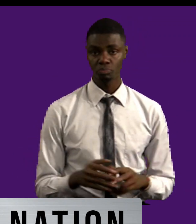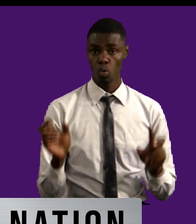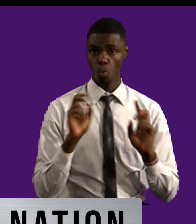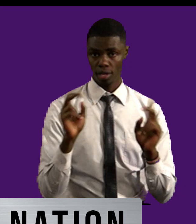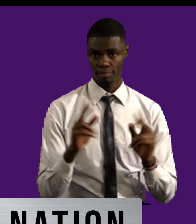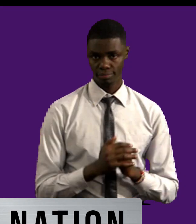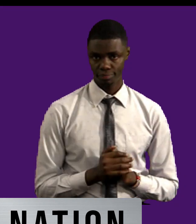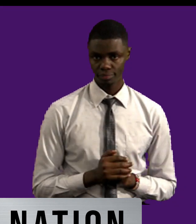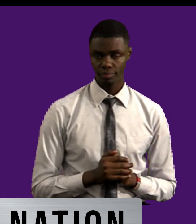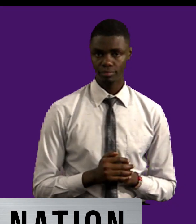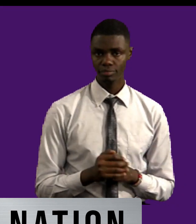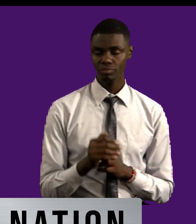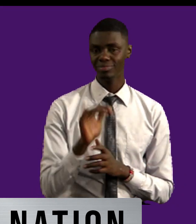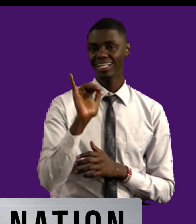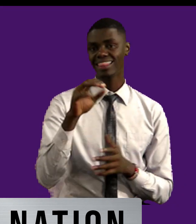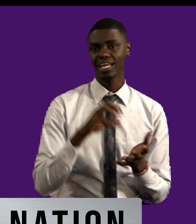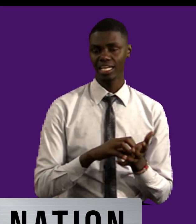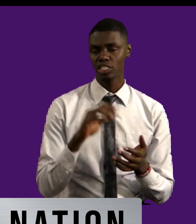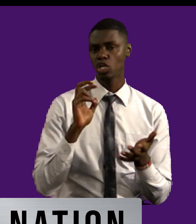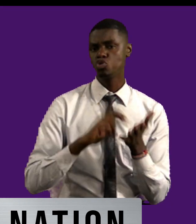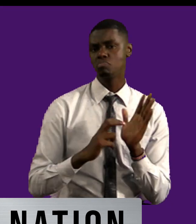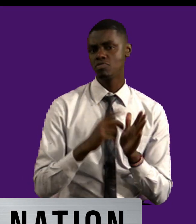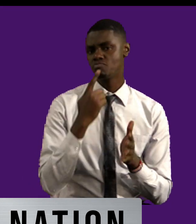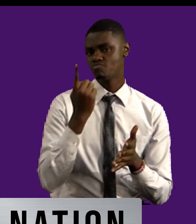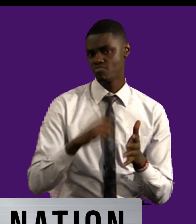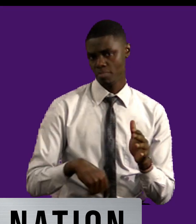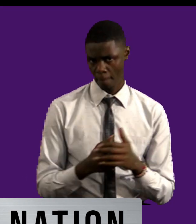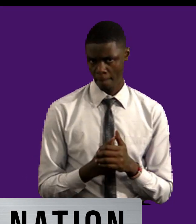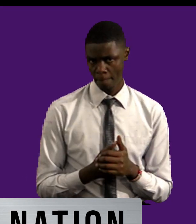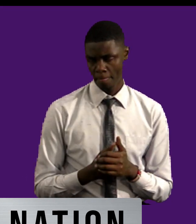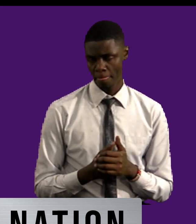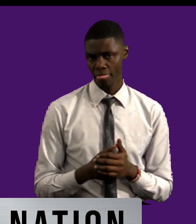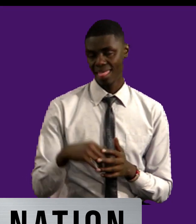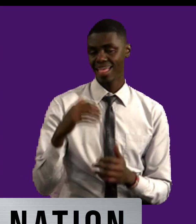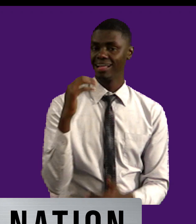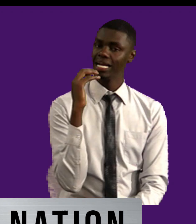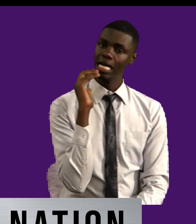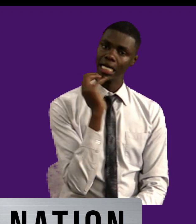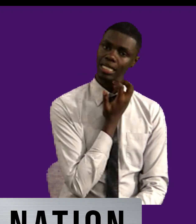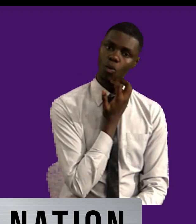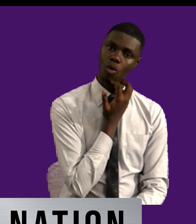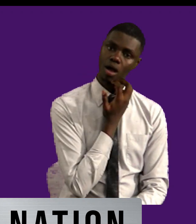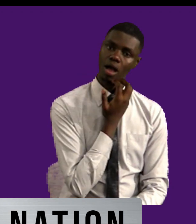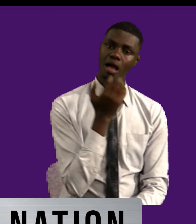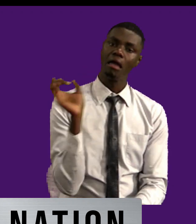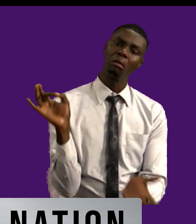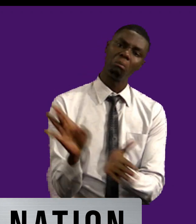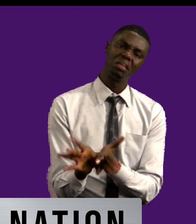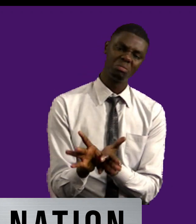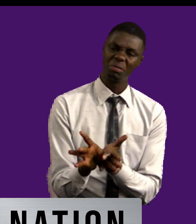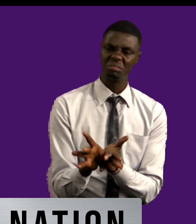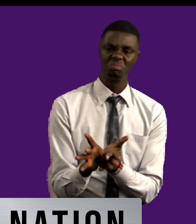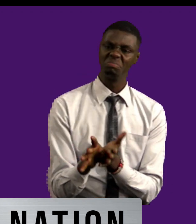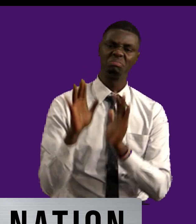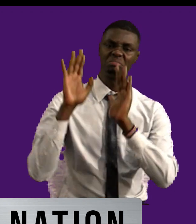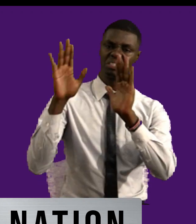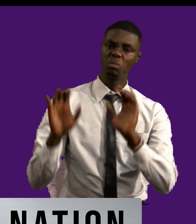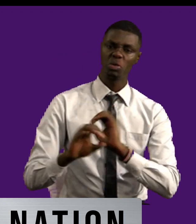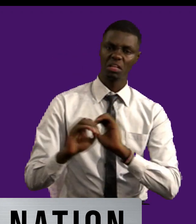Okay, in that case, you mean to say that Gachagua impeachment is a